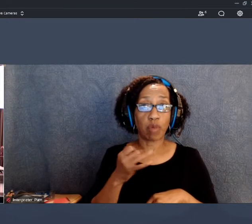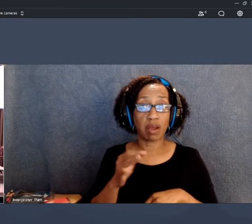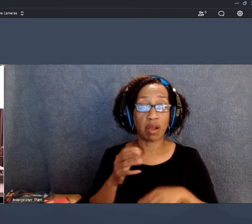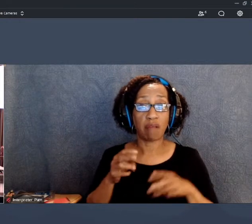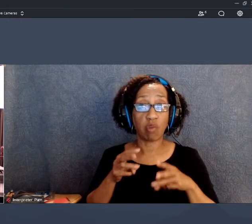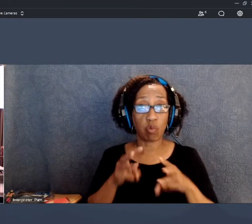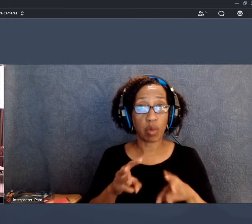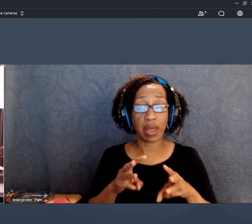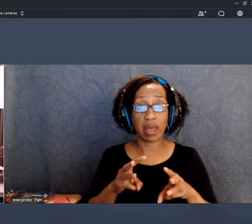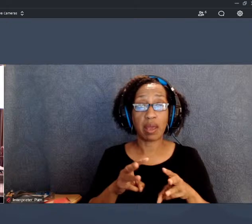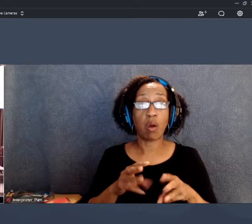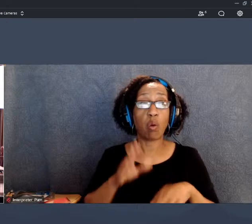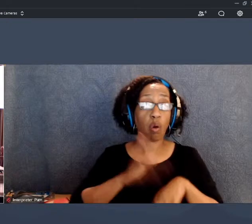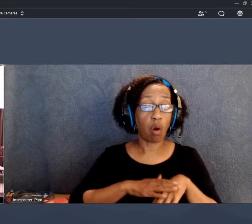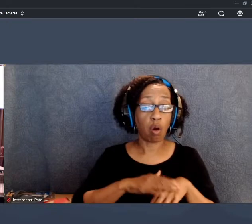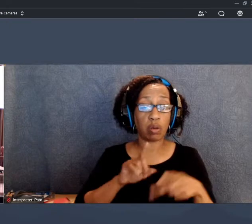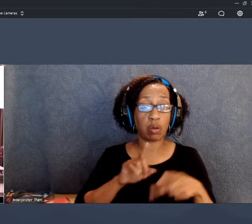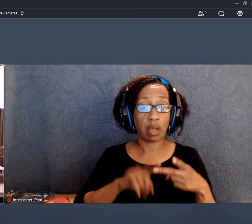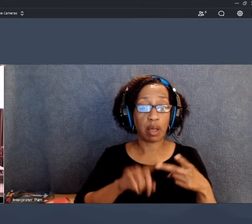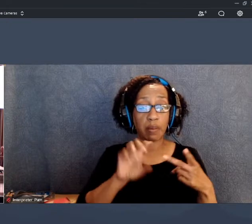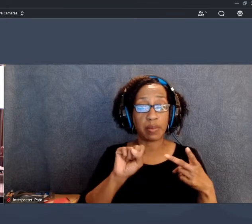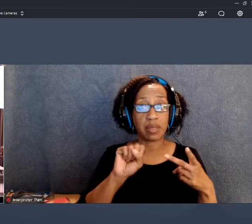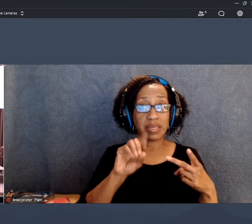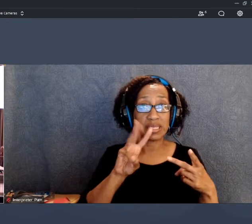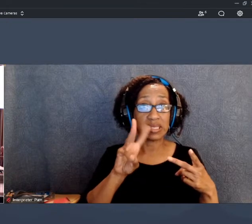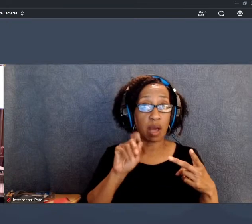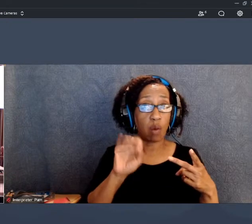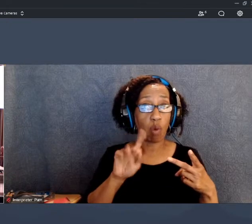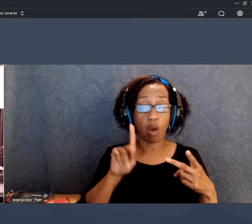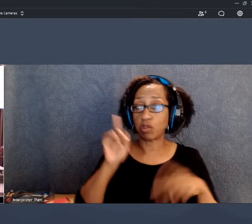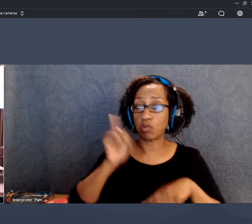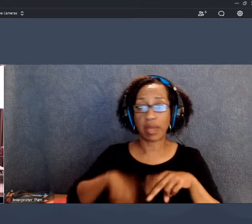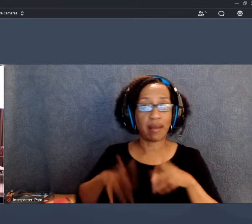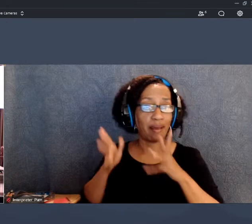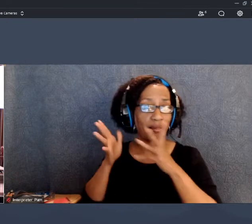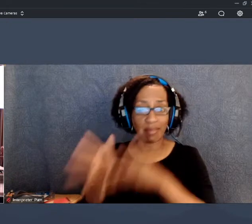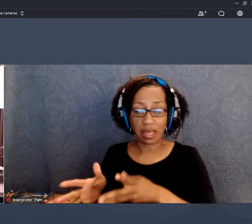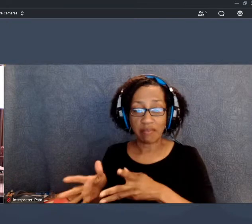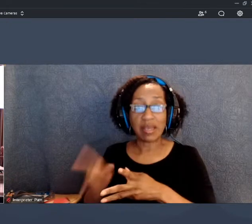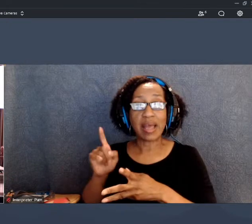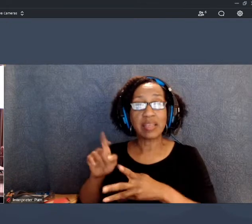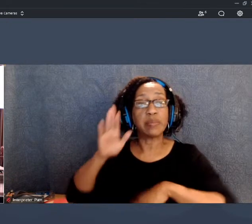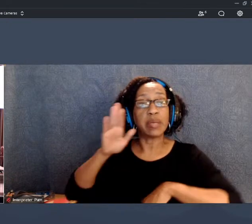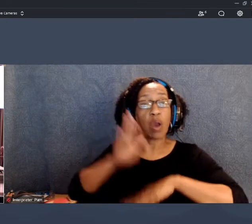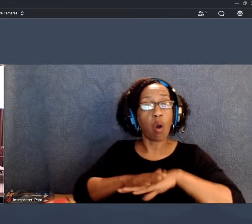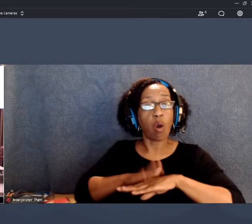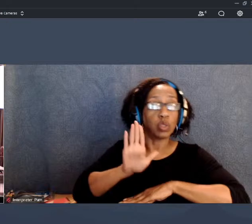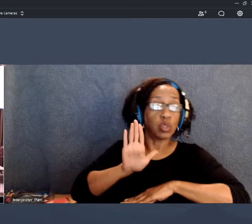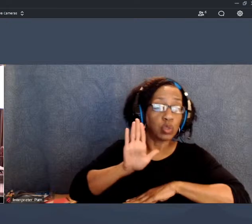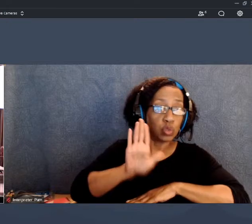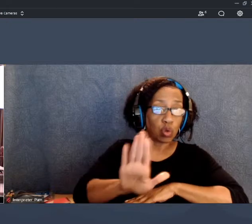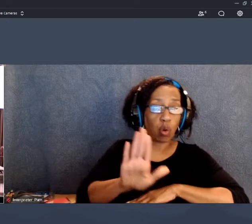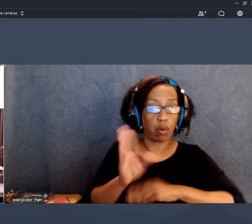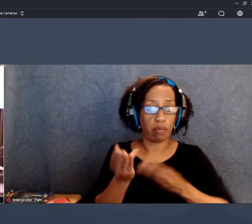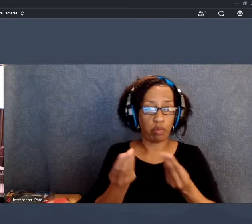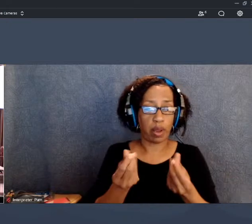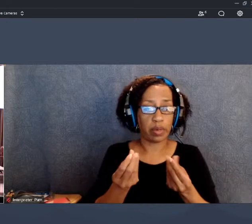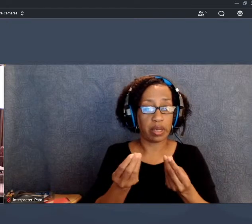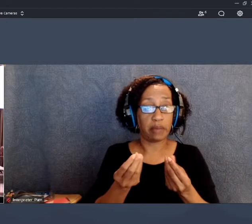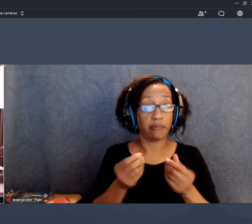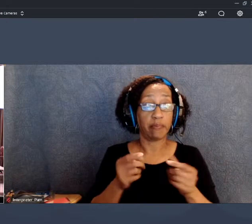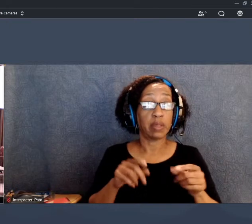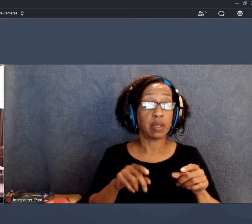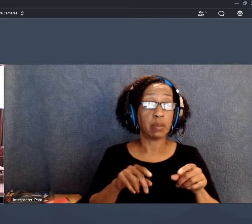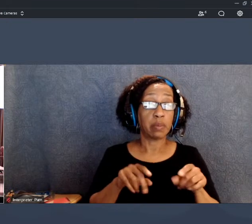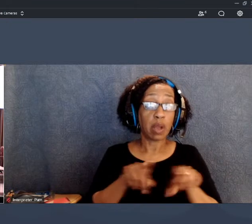property. That is a significant change. They still are subject to Public Works picking it up if it's there too